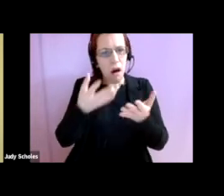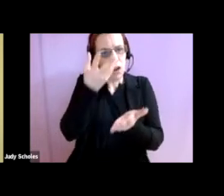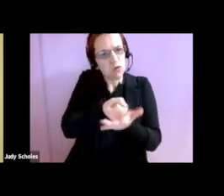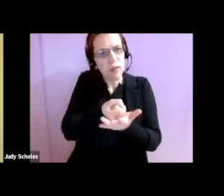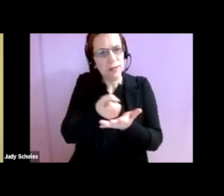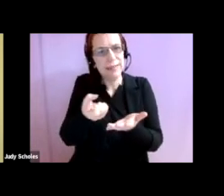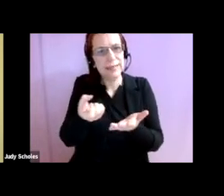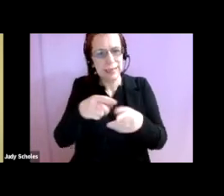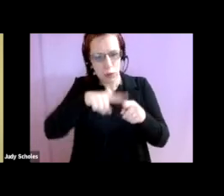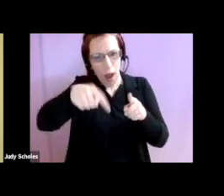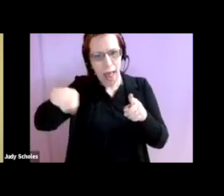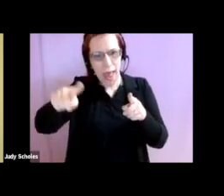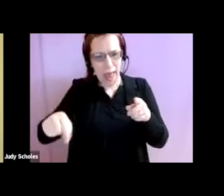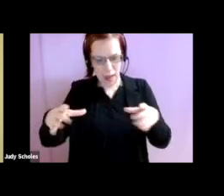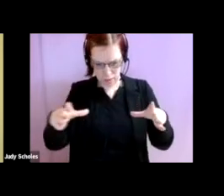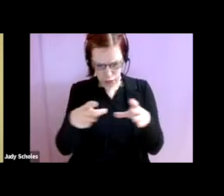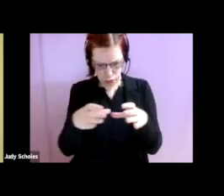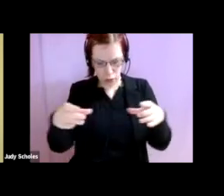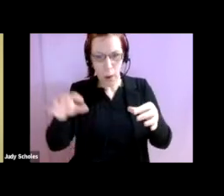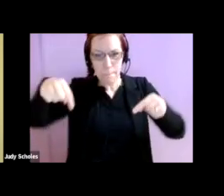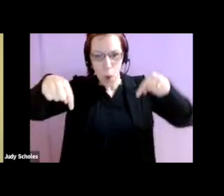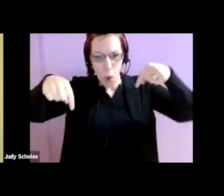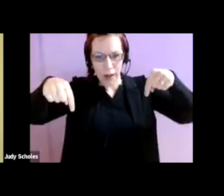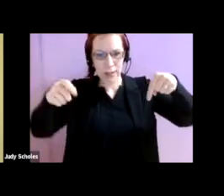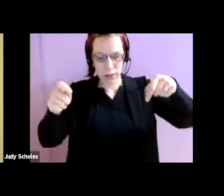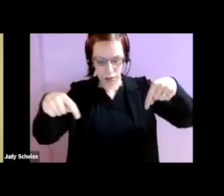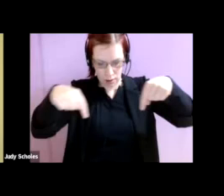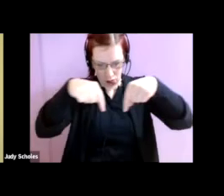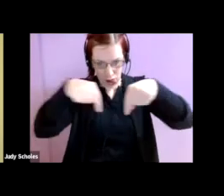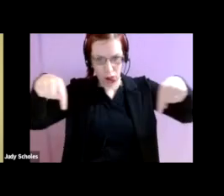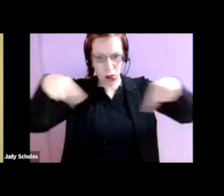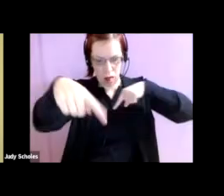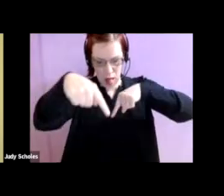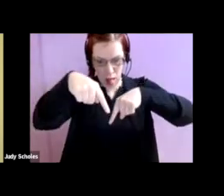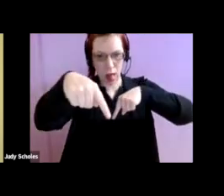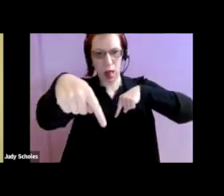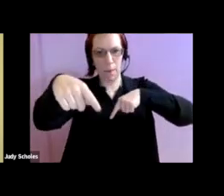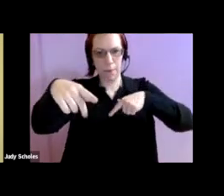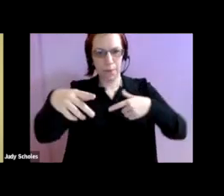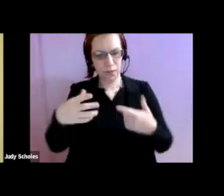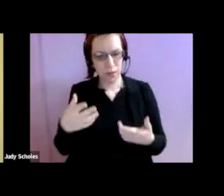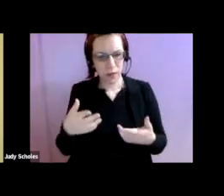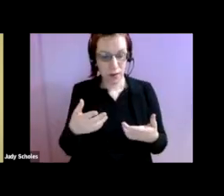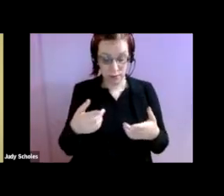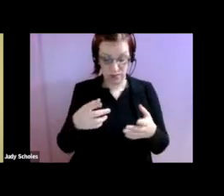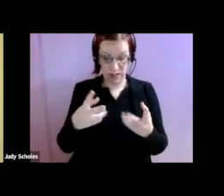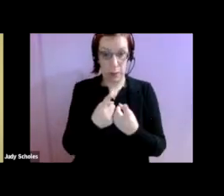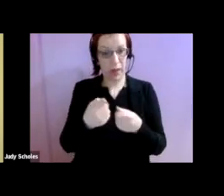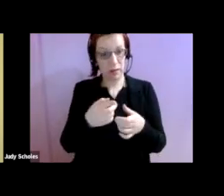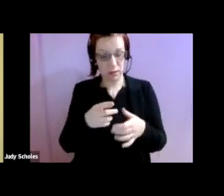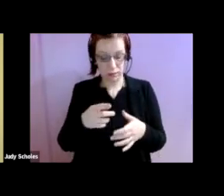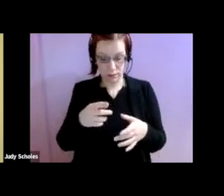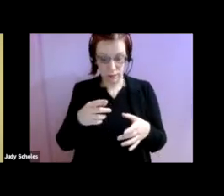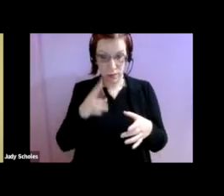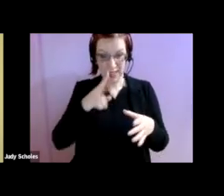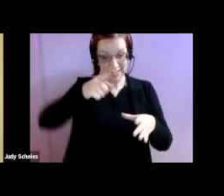changing the distances of points on that grid. And you can see for something that's originally a circle, distances are